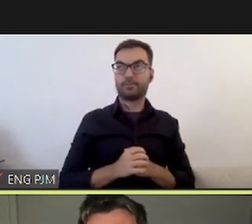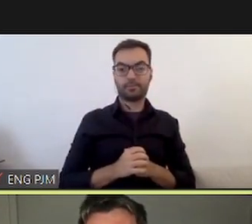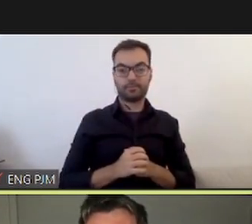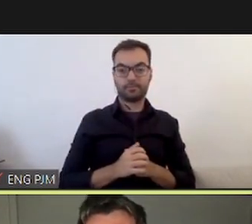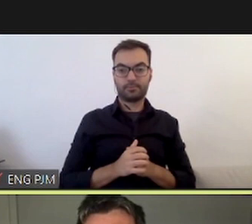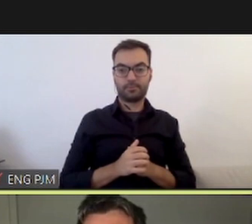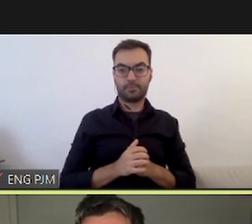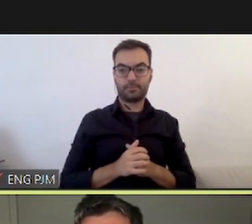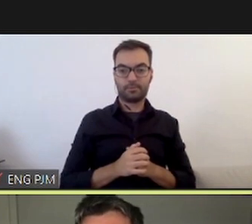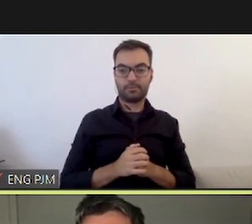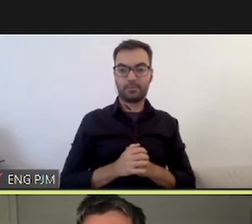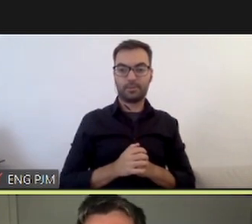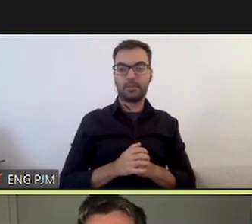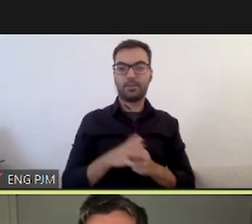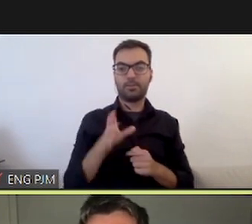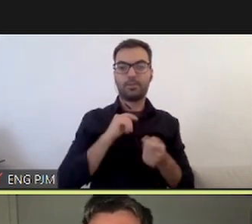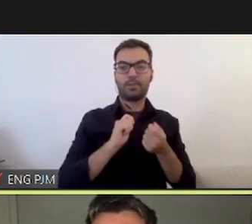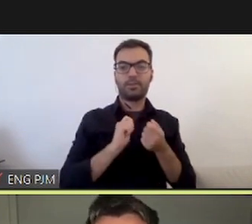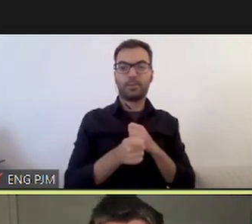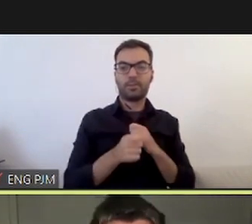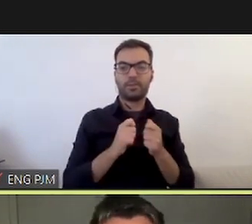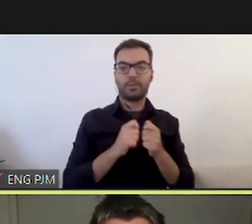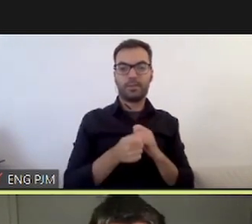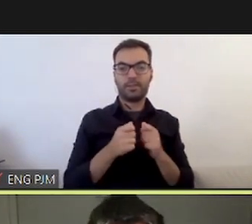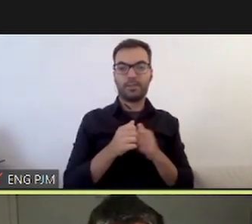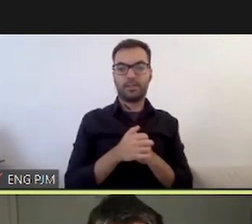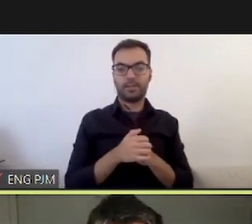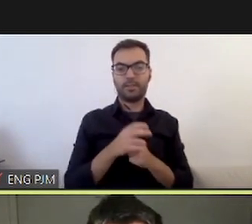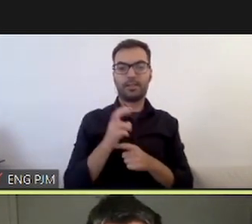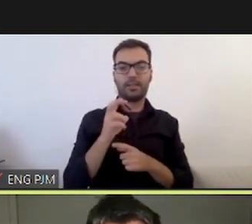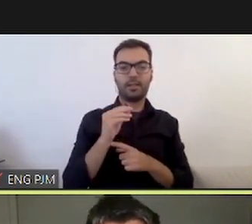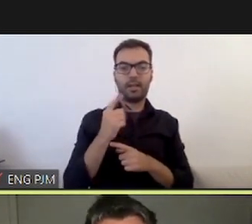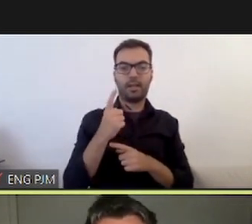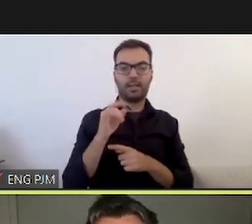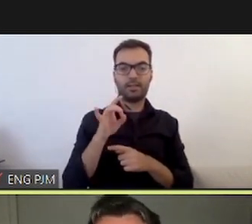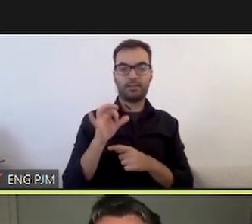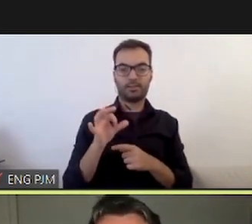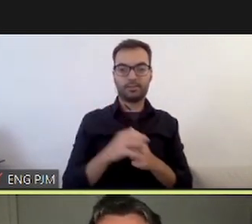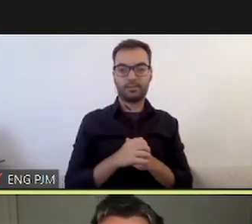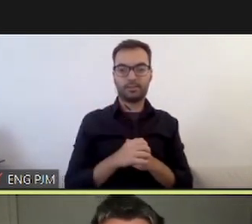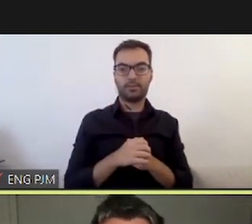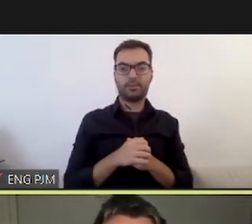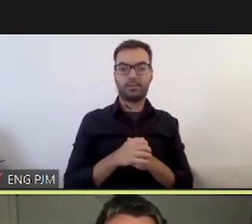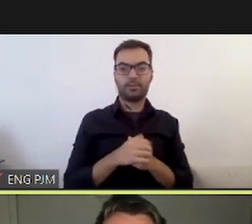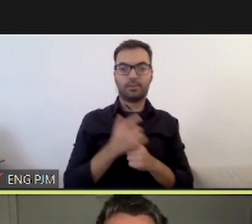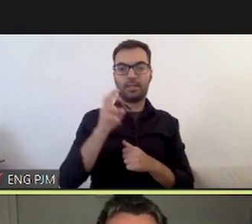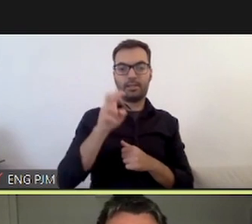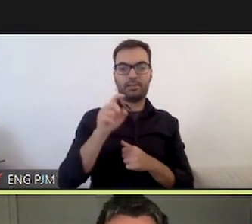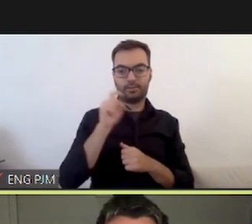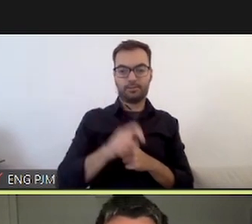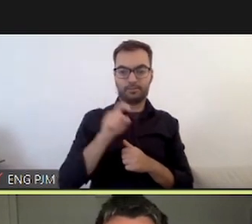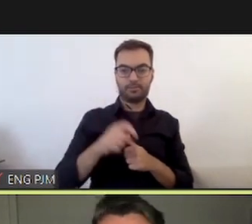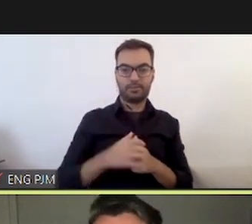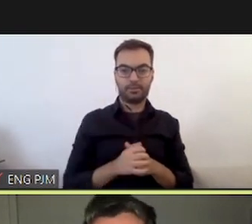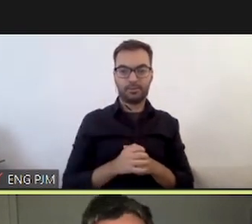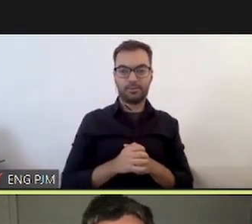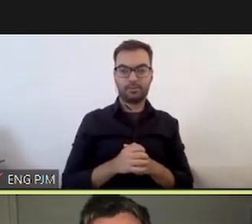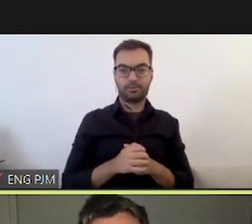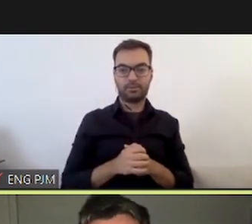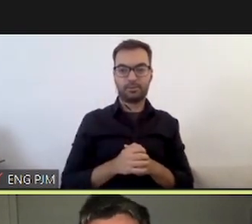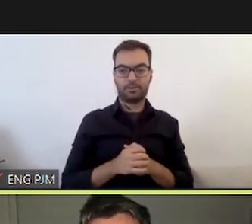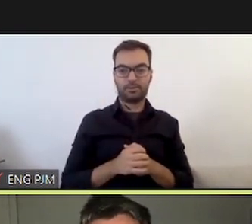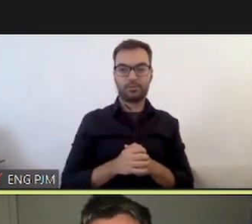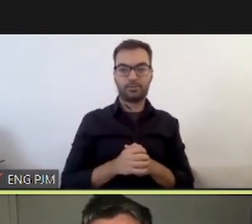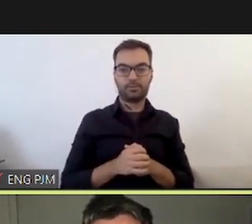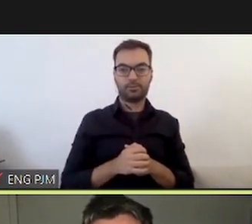is that, for example, you can jump to the headings level using only one letter when you're running the NVDA. And the same is for